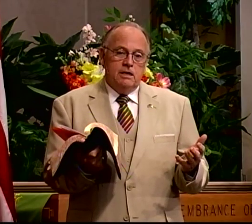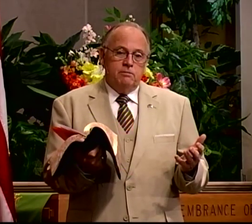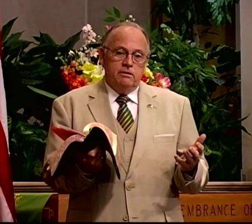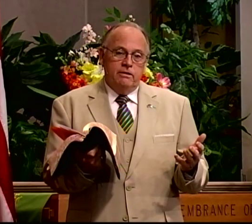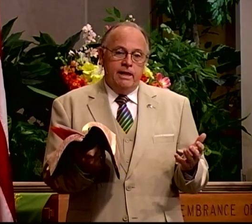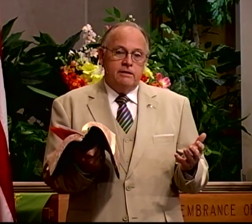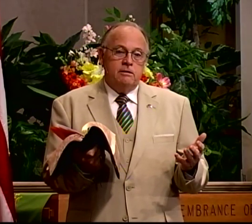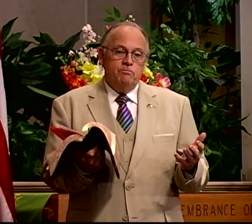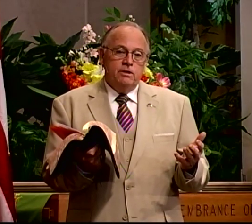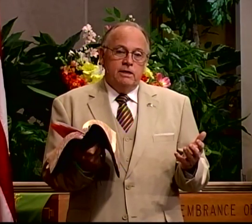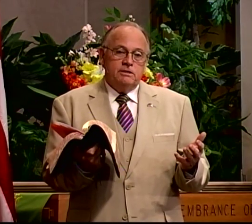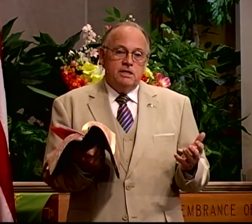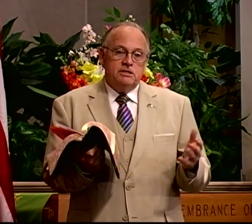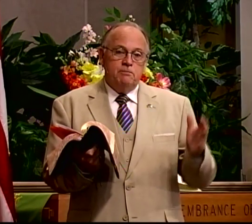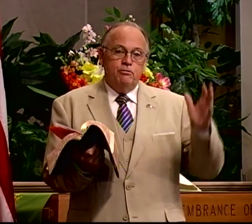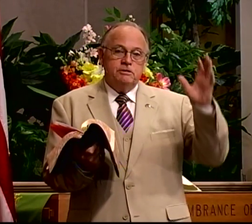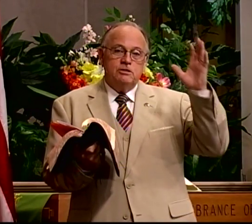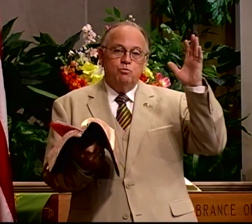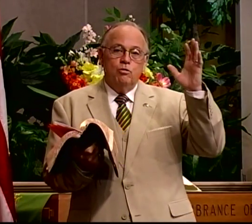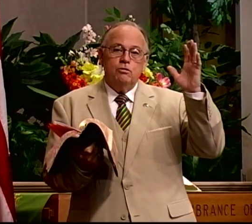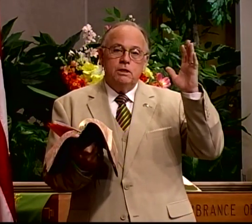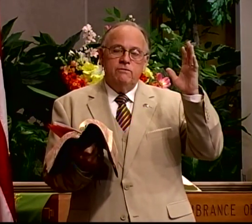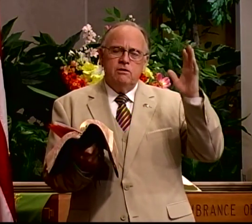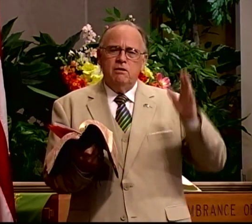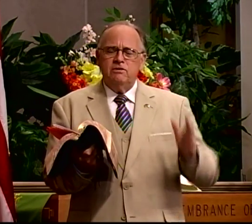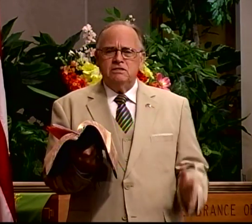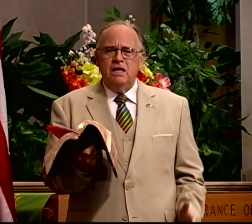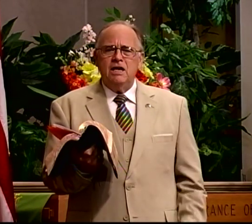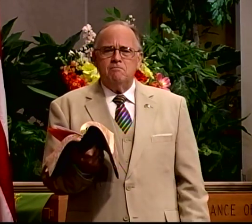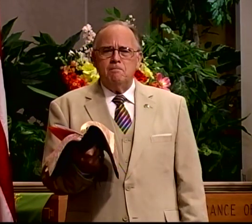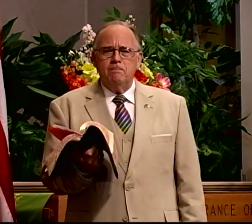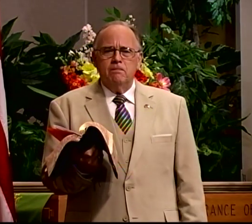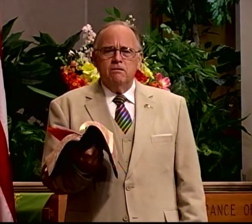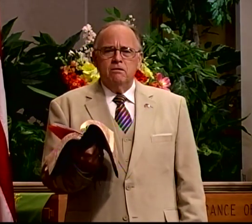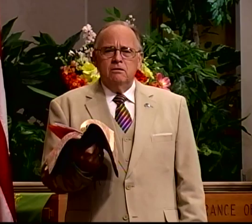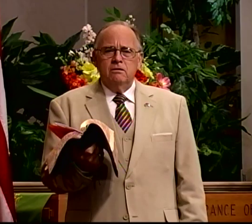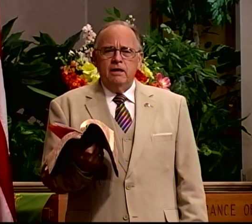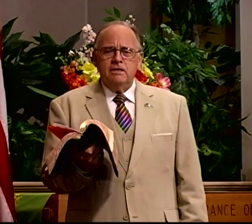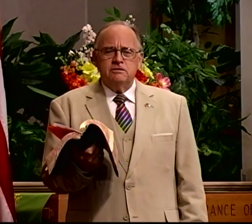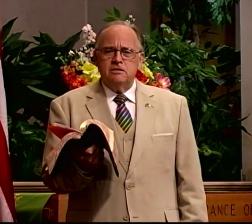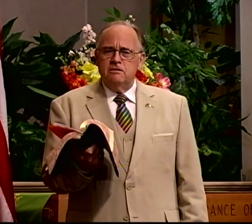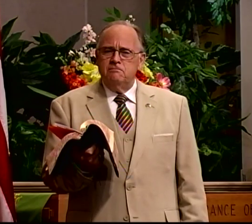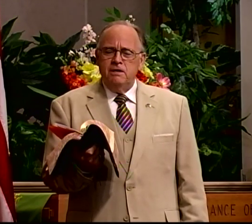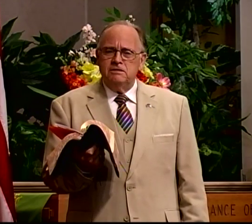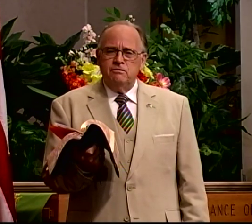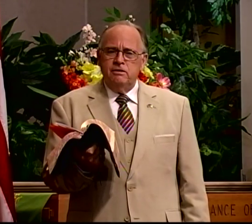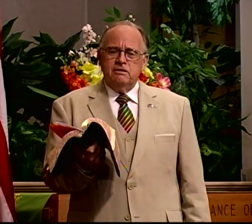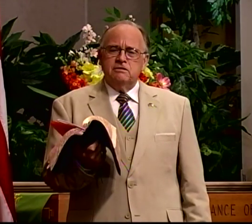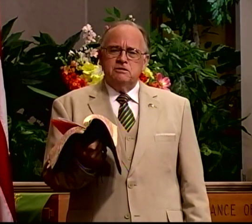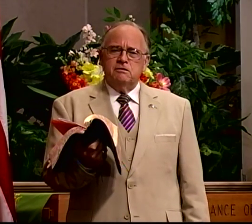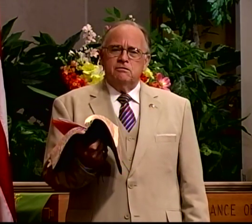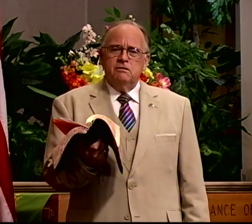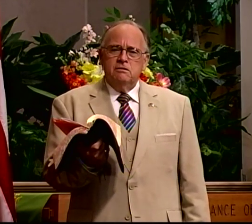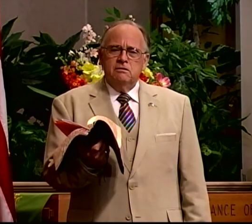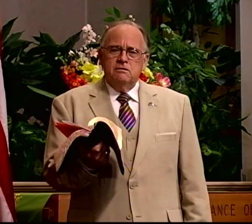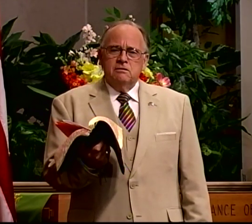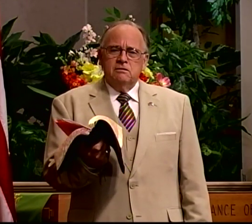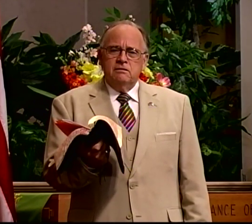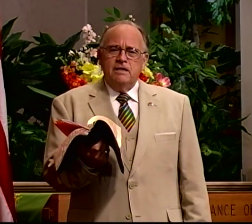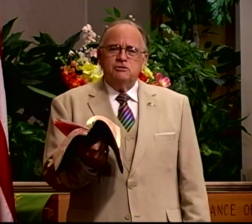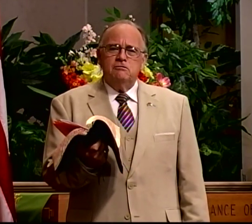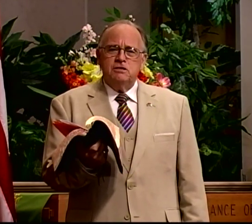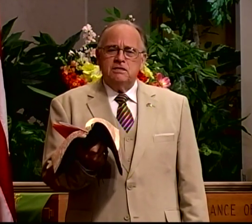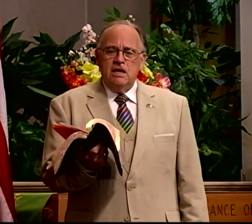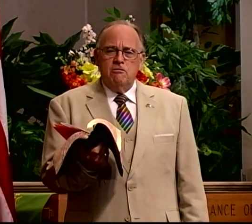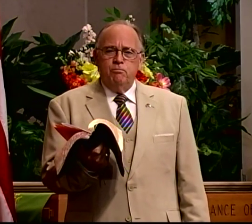his name. But then it says he puts his word even above his name. That's an amazing thing to consider.